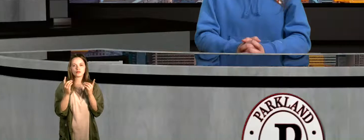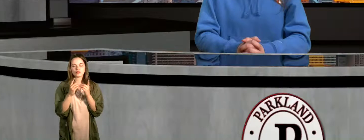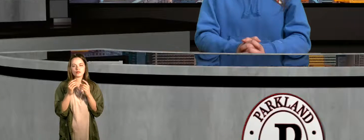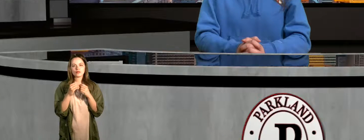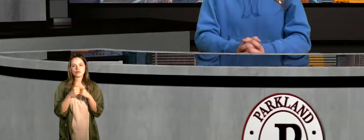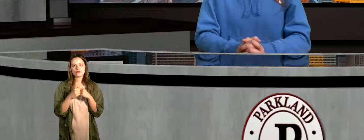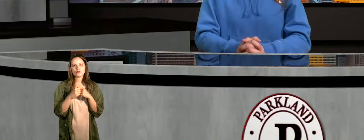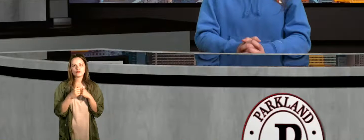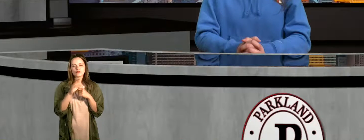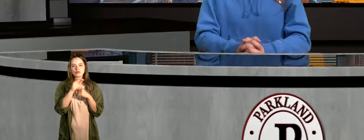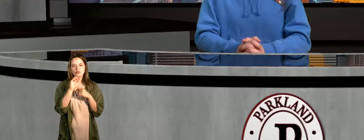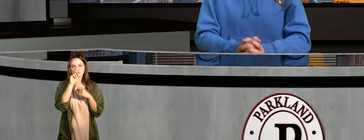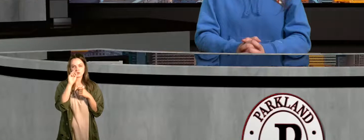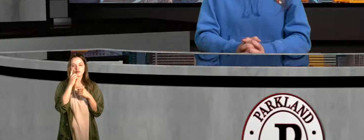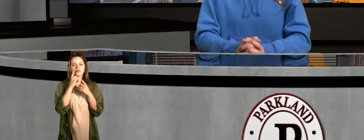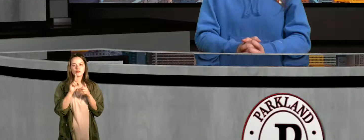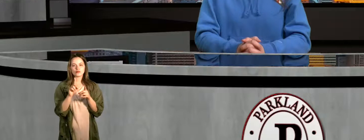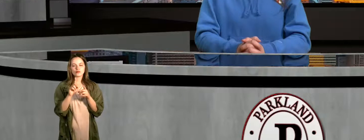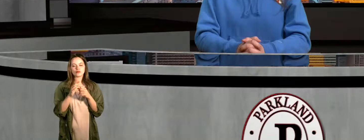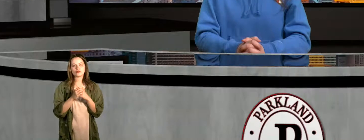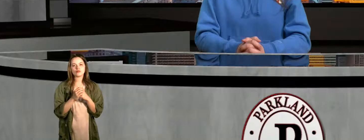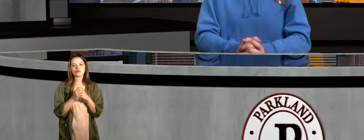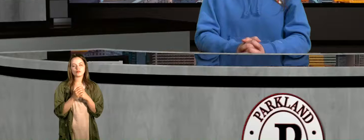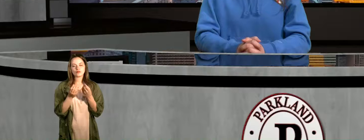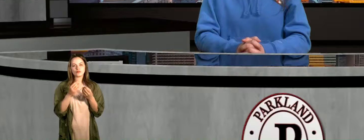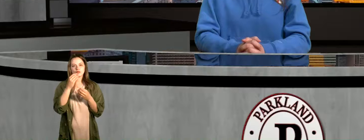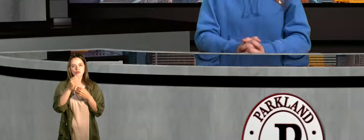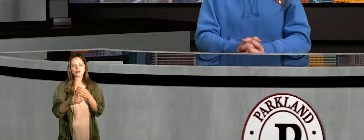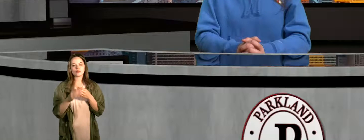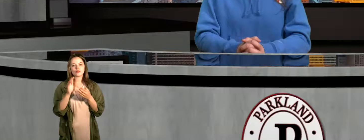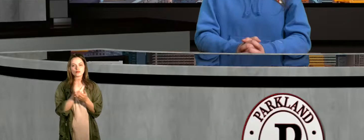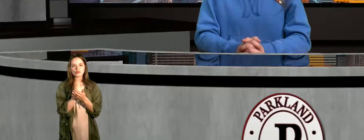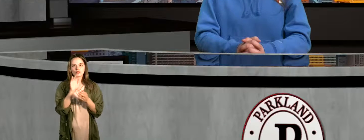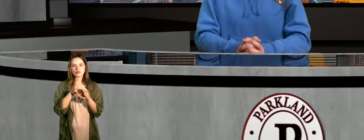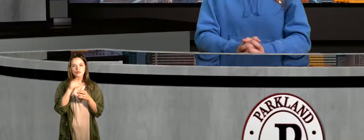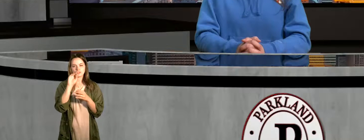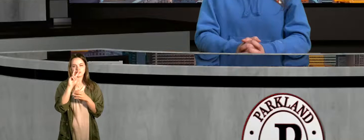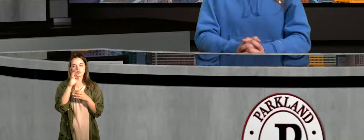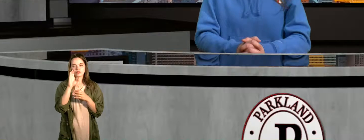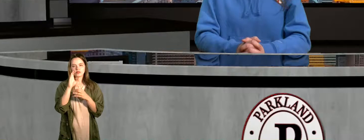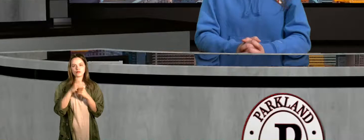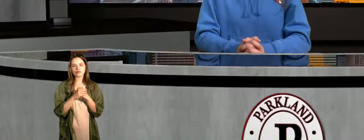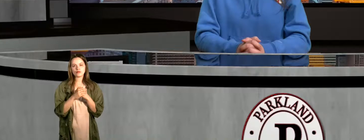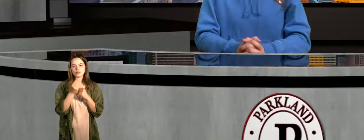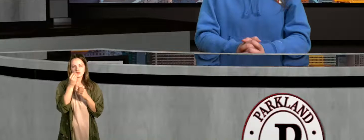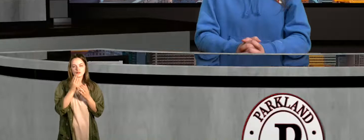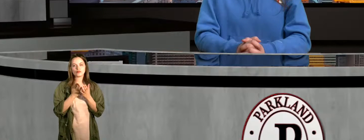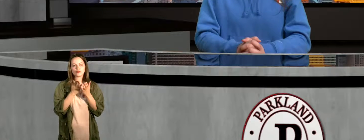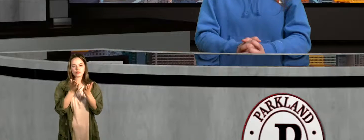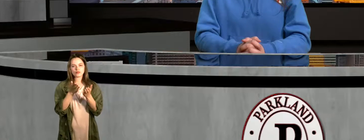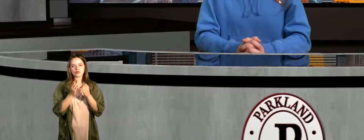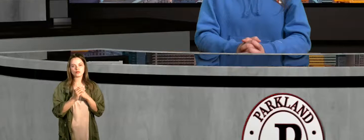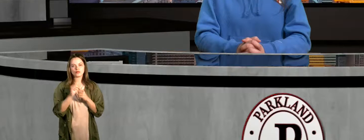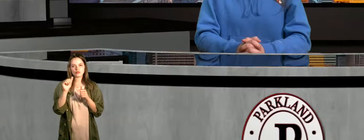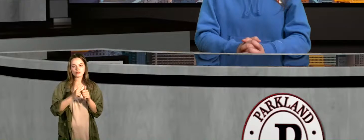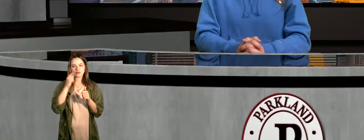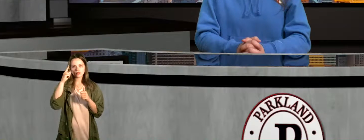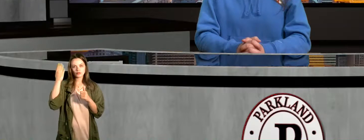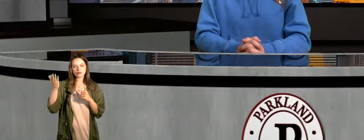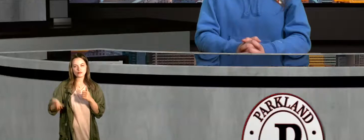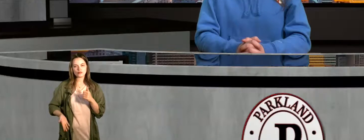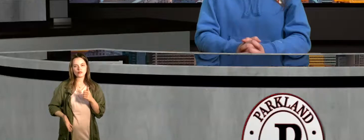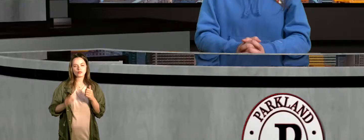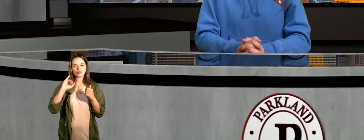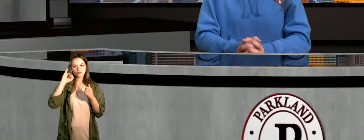and Q&A session on Monday, May 14th, after school in room C200. Refreshments will be provided. Everyone is welcome to join,